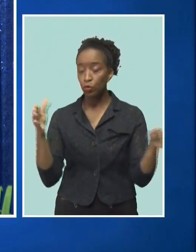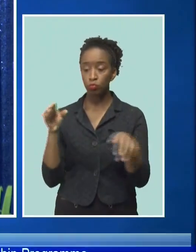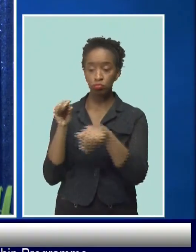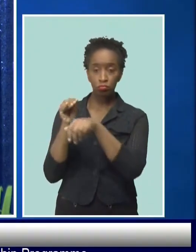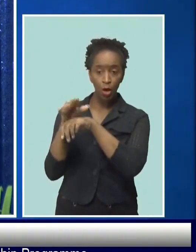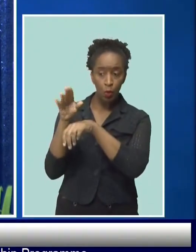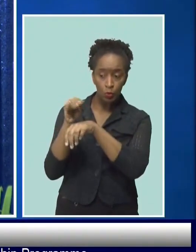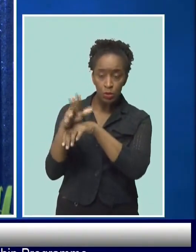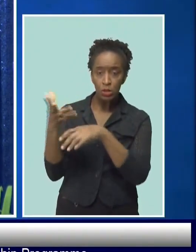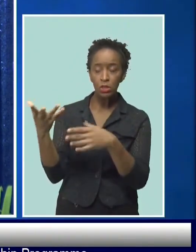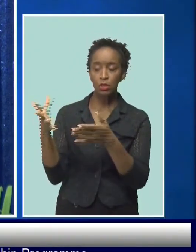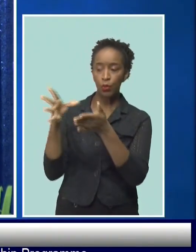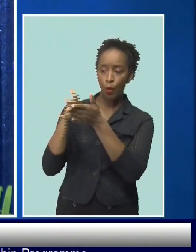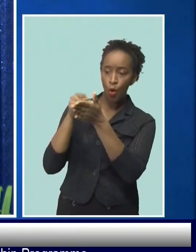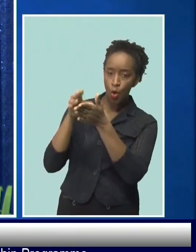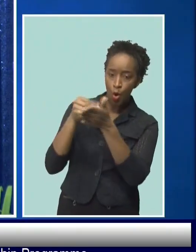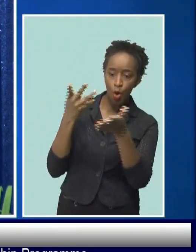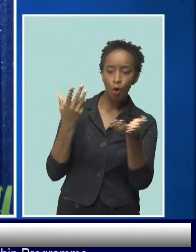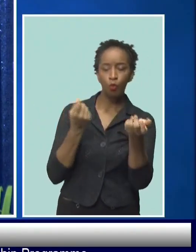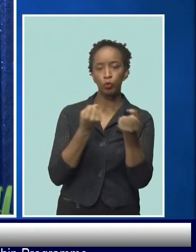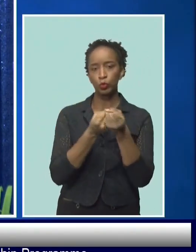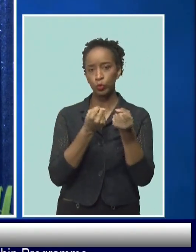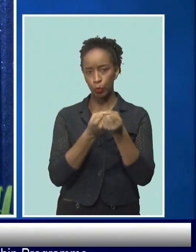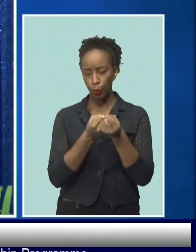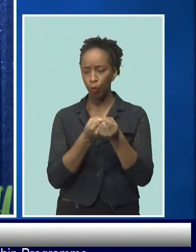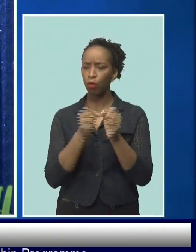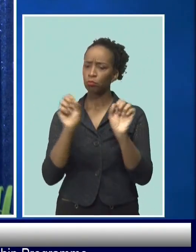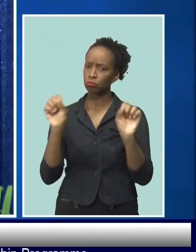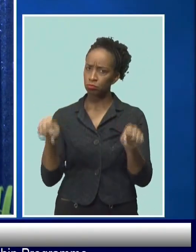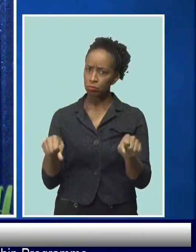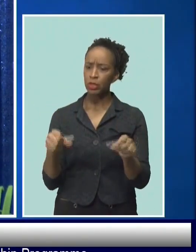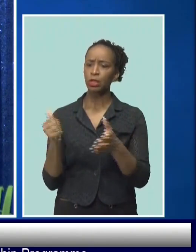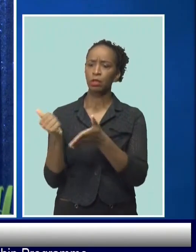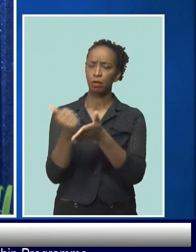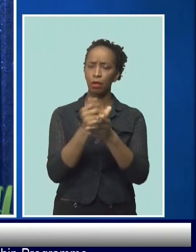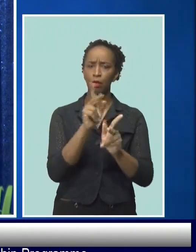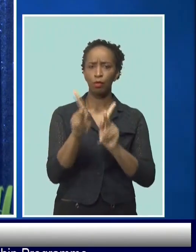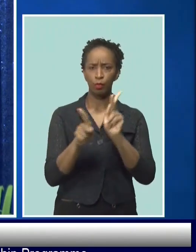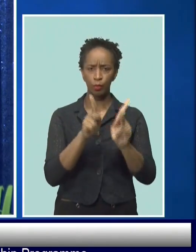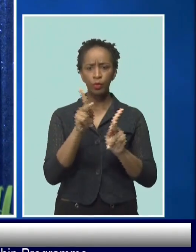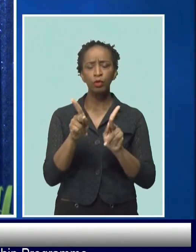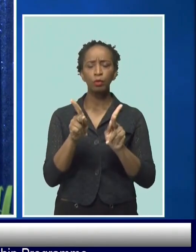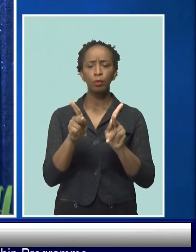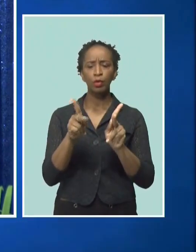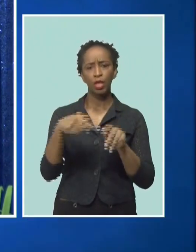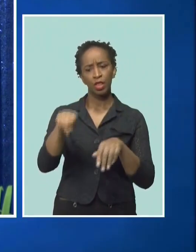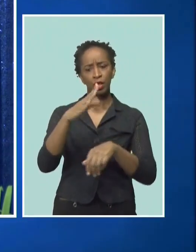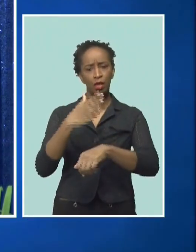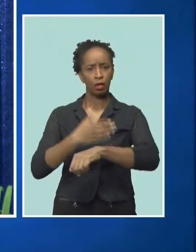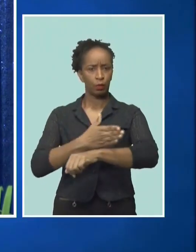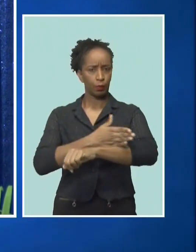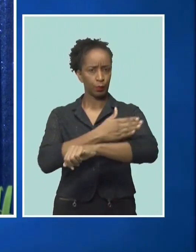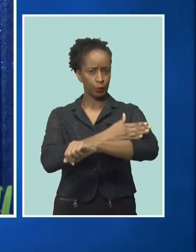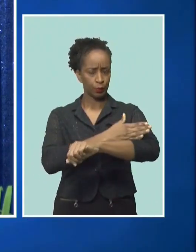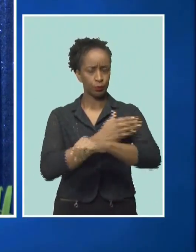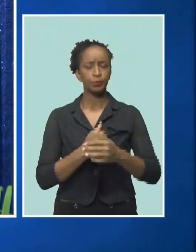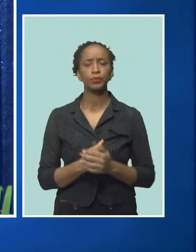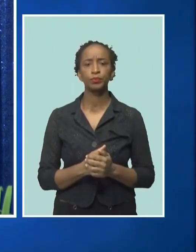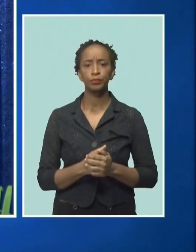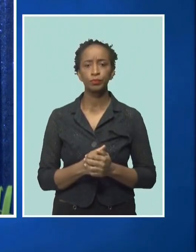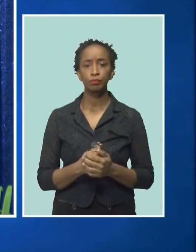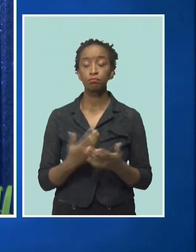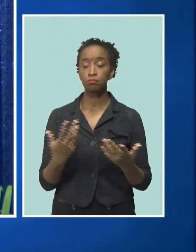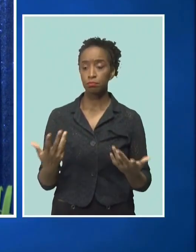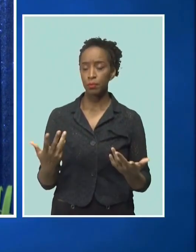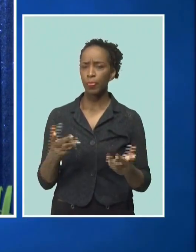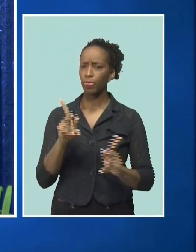you have the power to create change, not just within your life, but the lives of those around you. Remember, the pathways to purpose are not